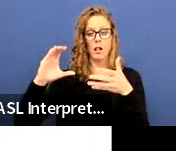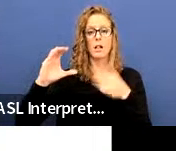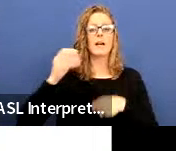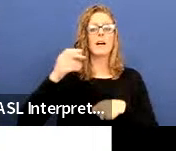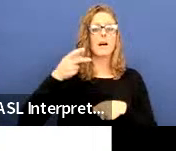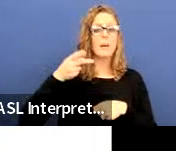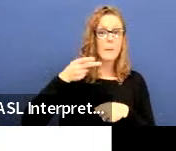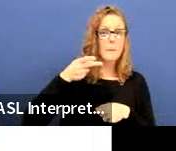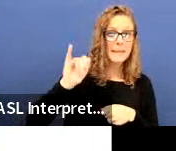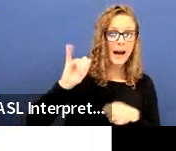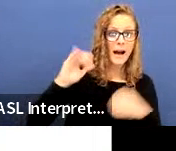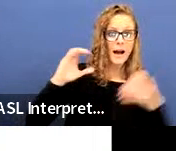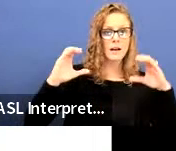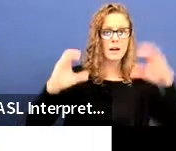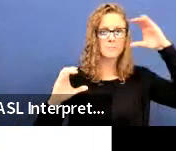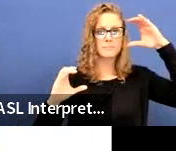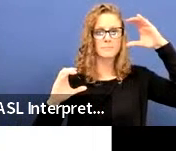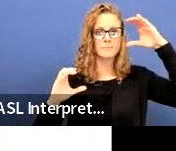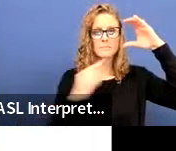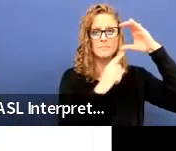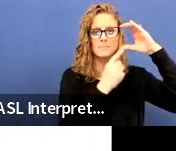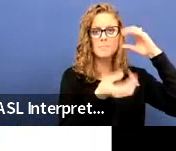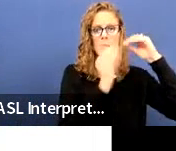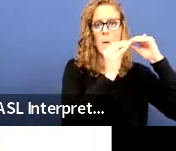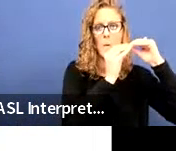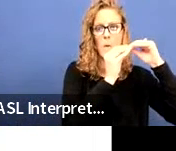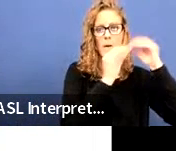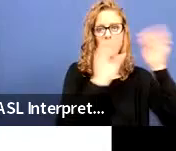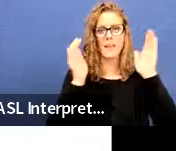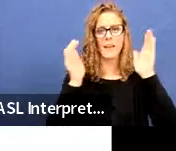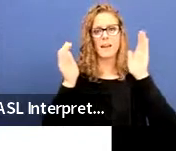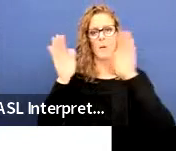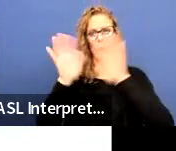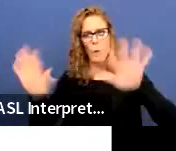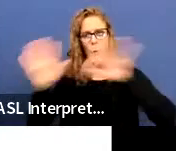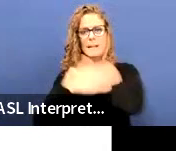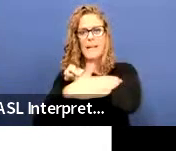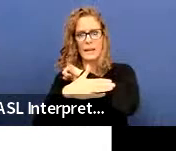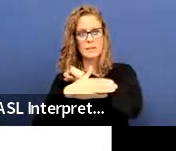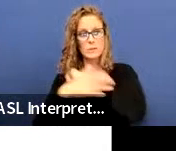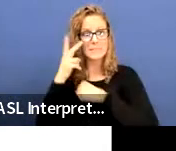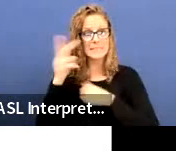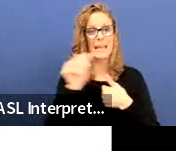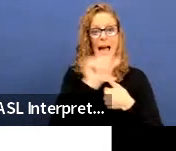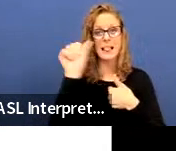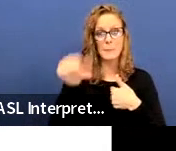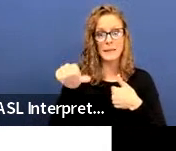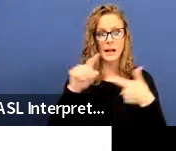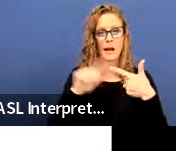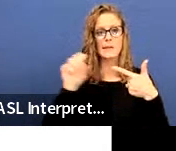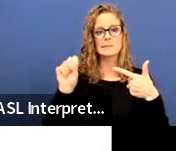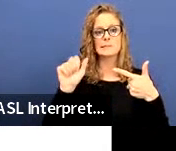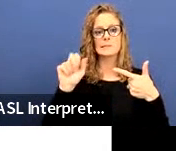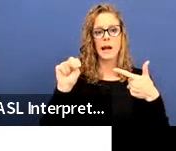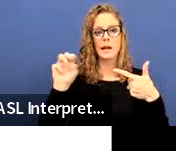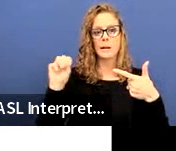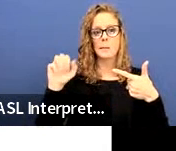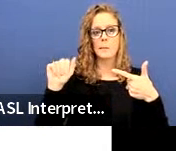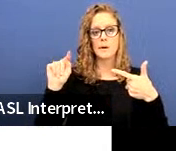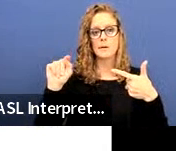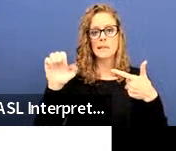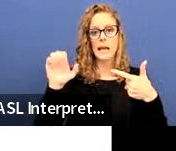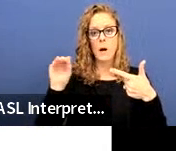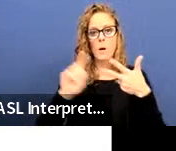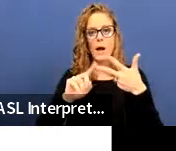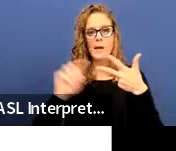are shown on this chart. So we see Alameda County, San Mateo County, and San Francisco County